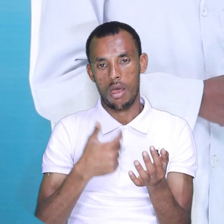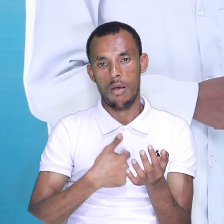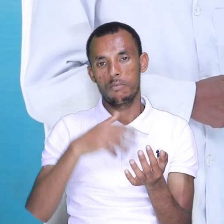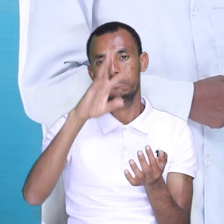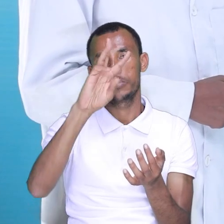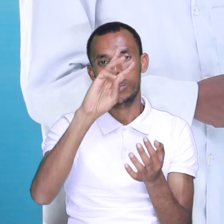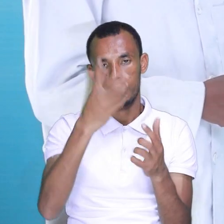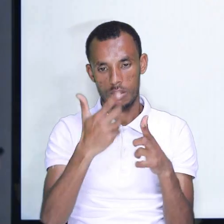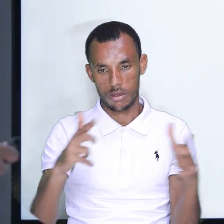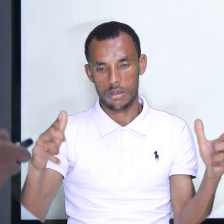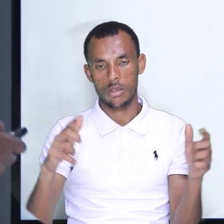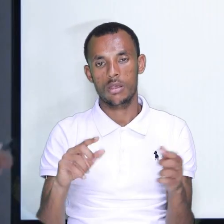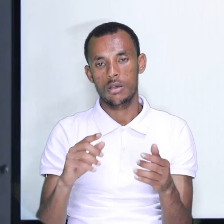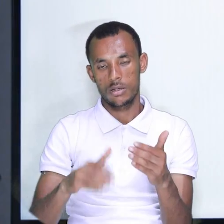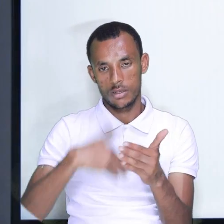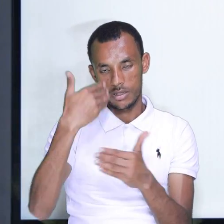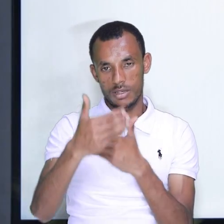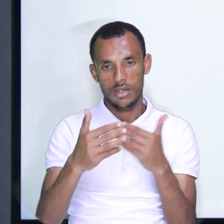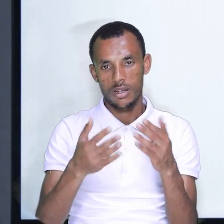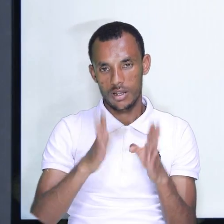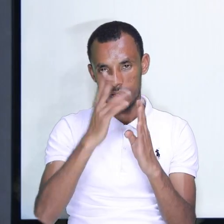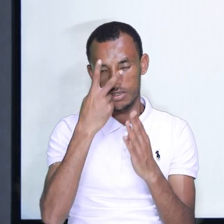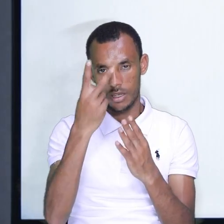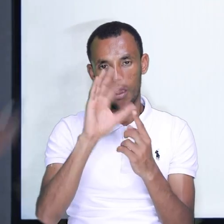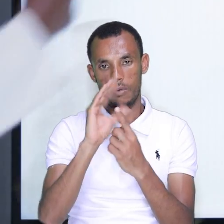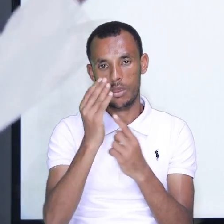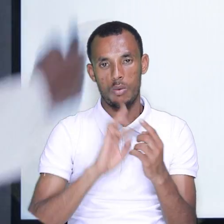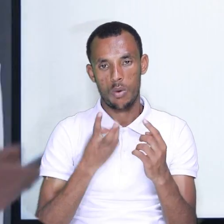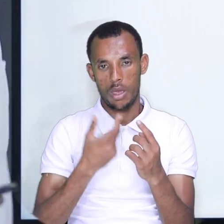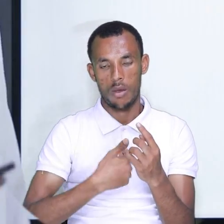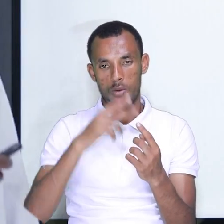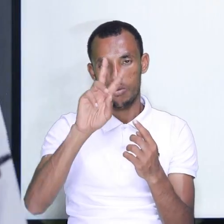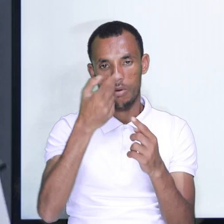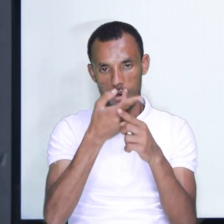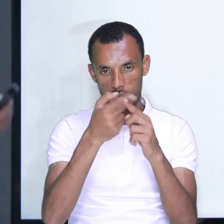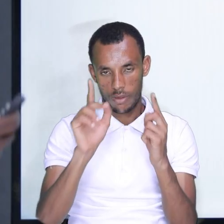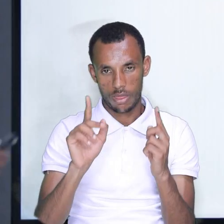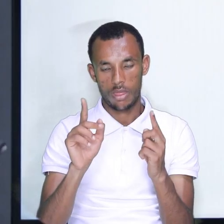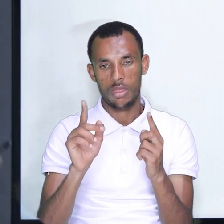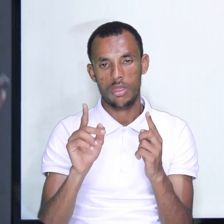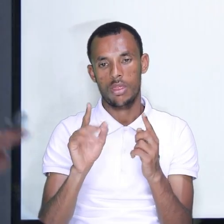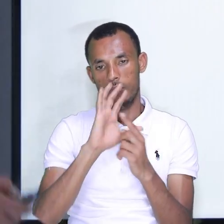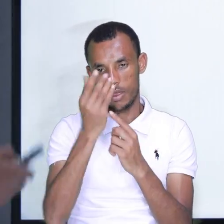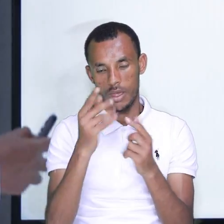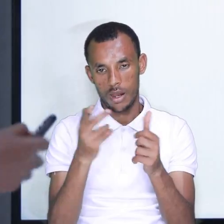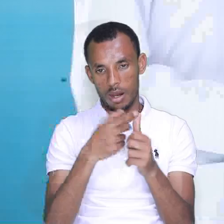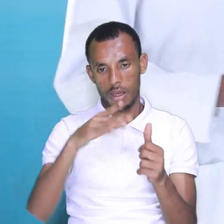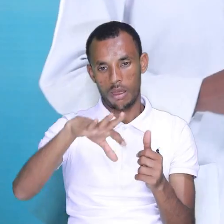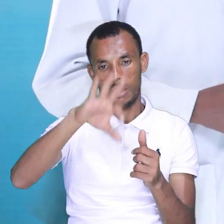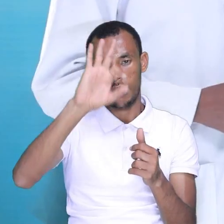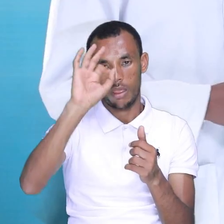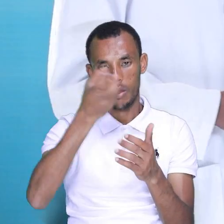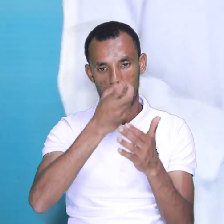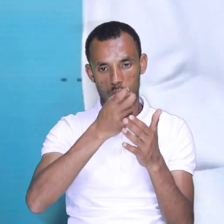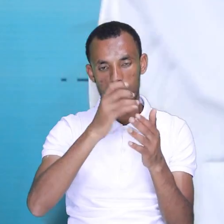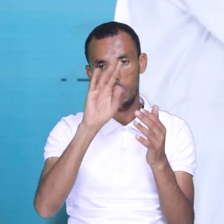outcomes. Then let us see events. We have 2 different events. Event 1, getting even number, which is